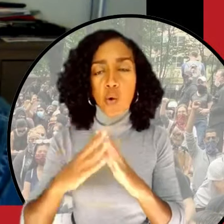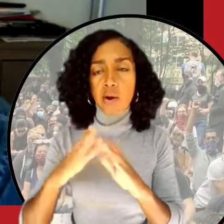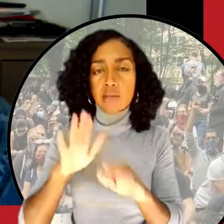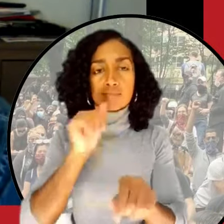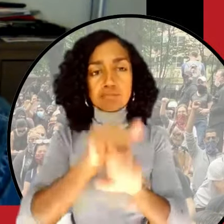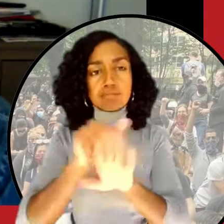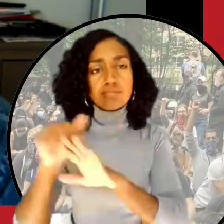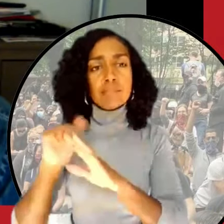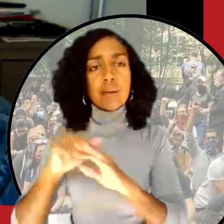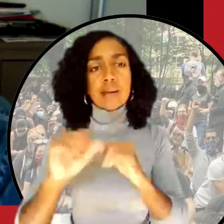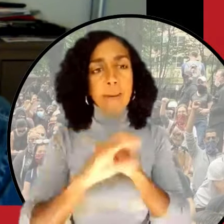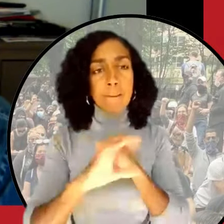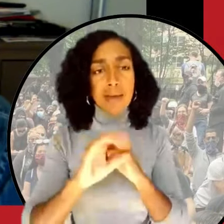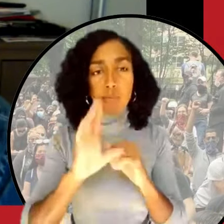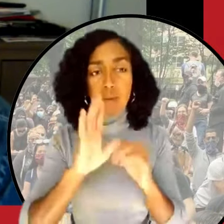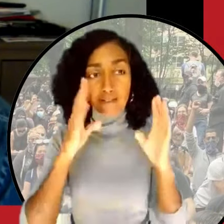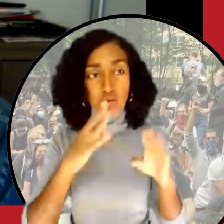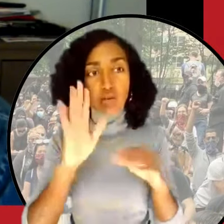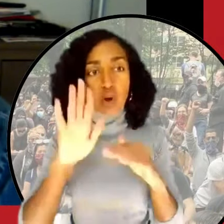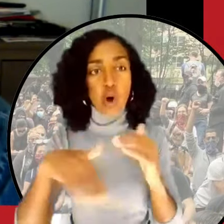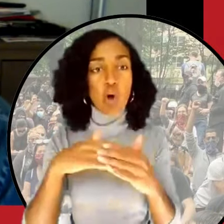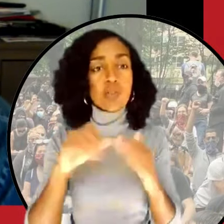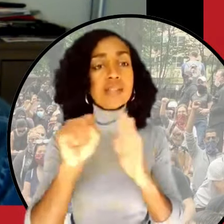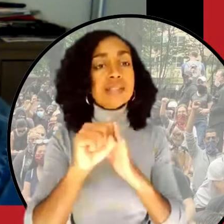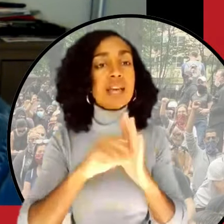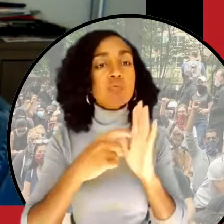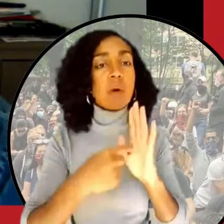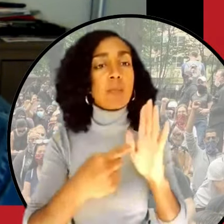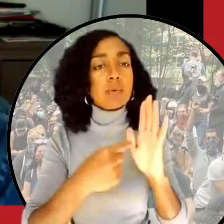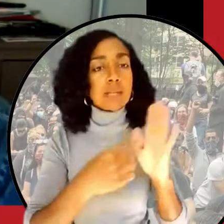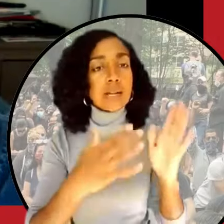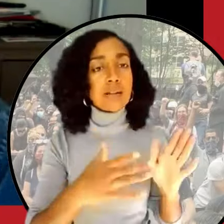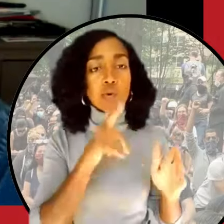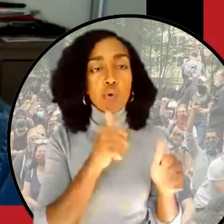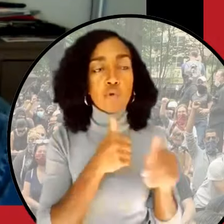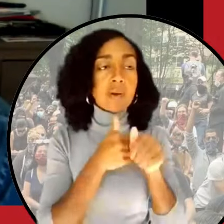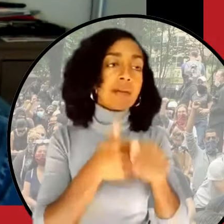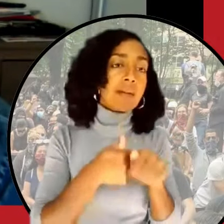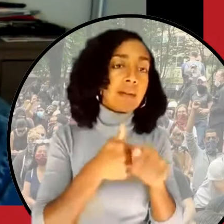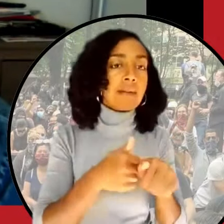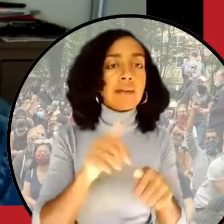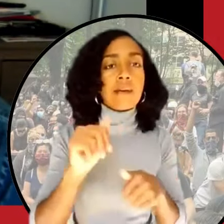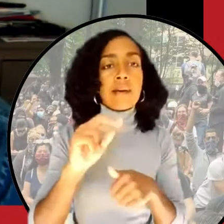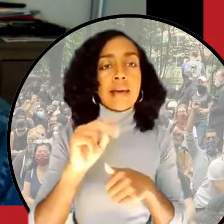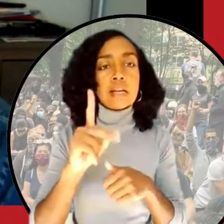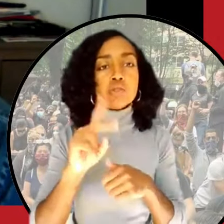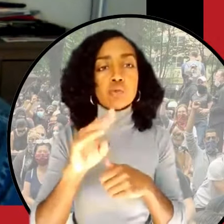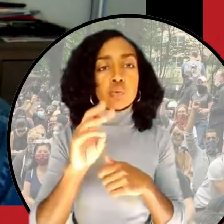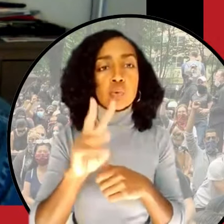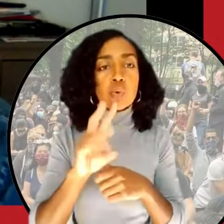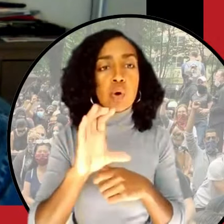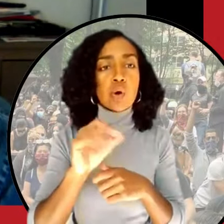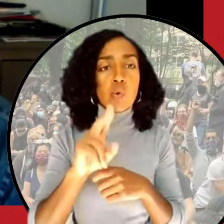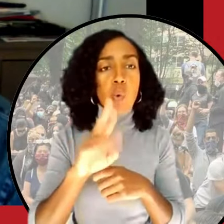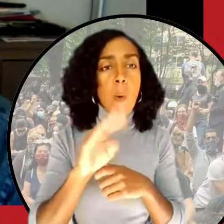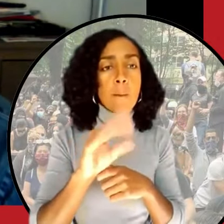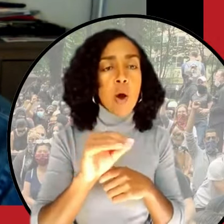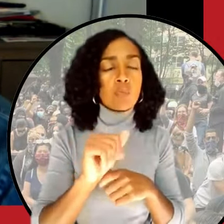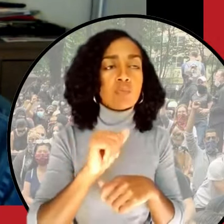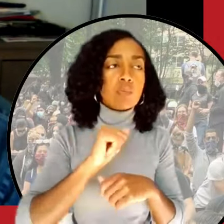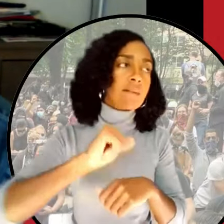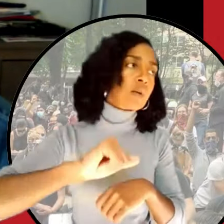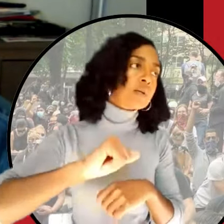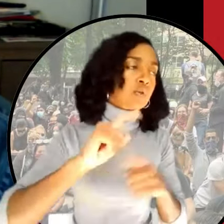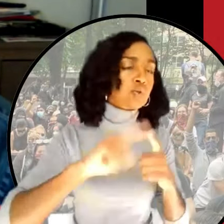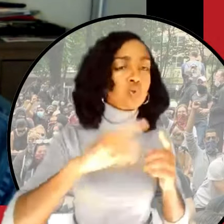representatives that have been kind of, you know, going along with Andrew Cuomo and refusing to tax rich people, to tax